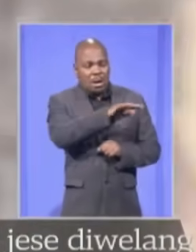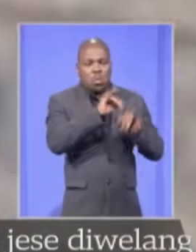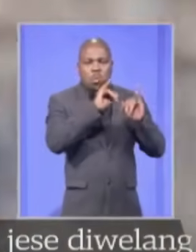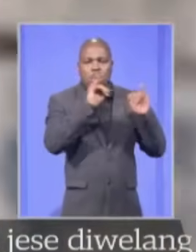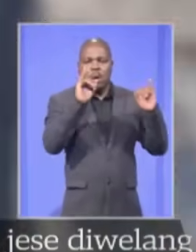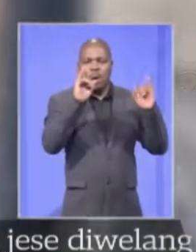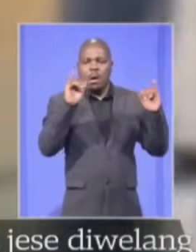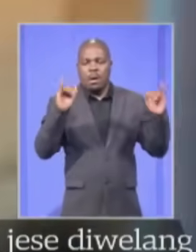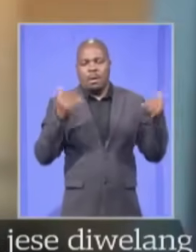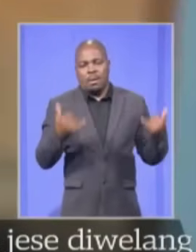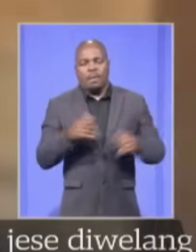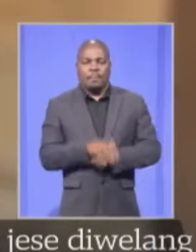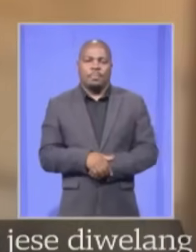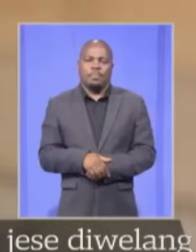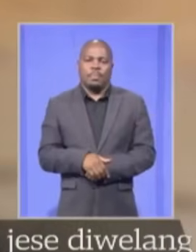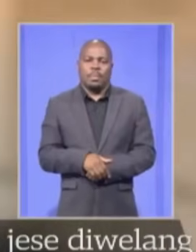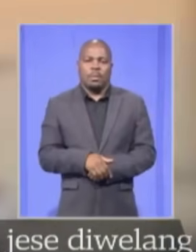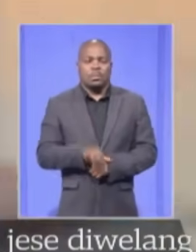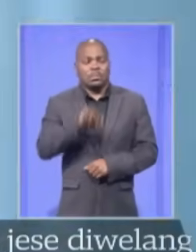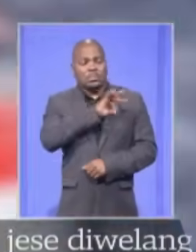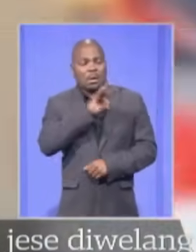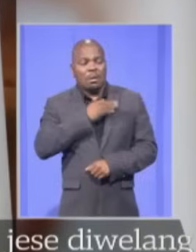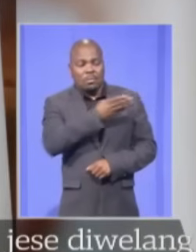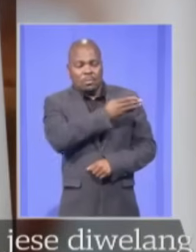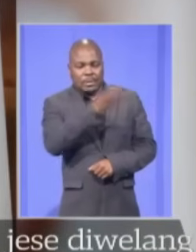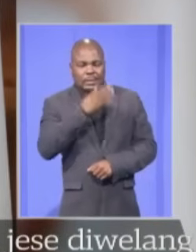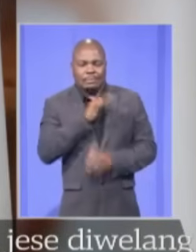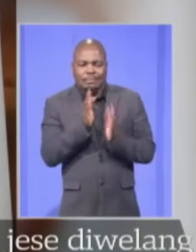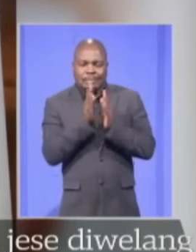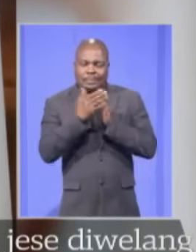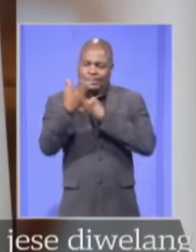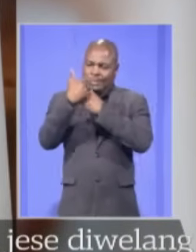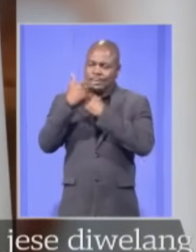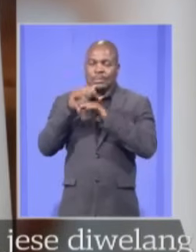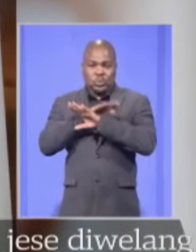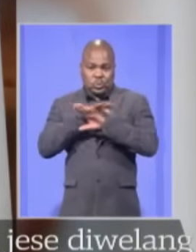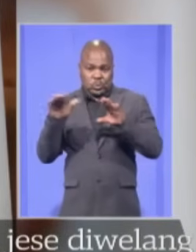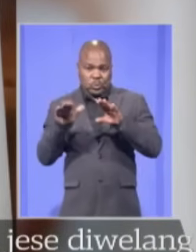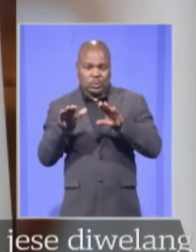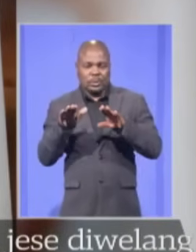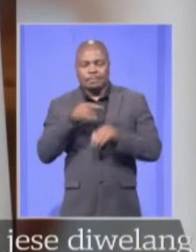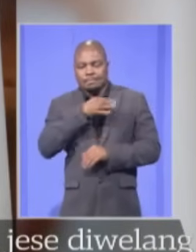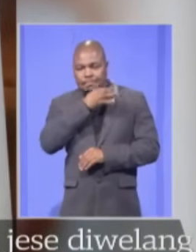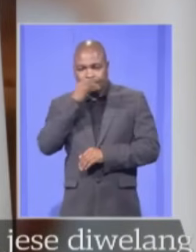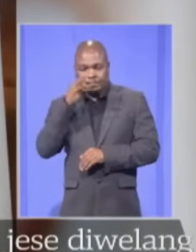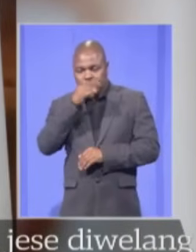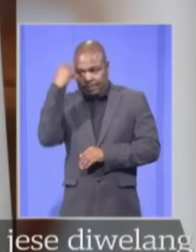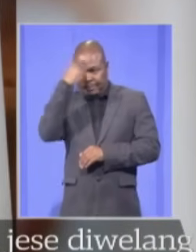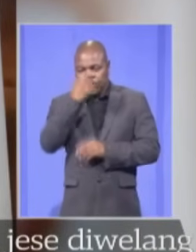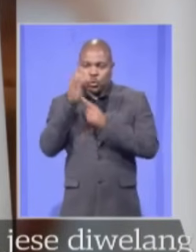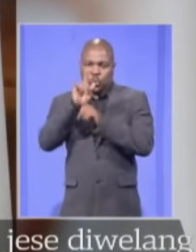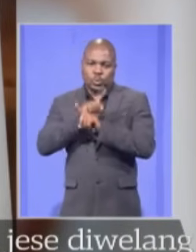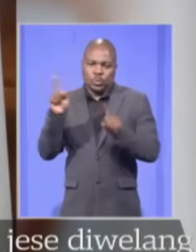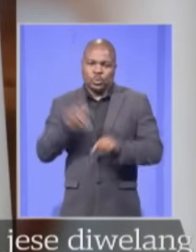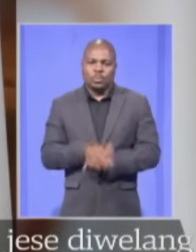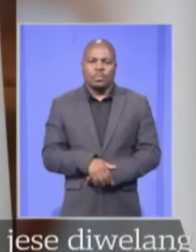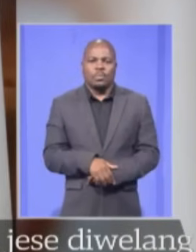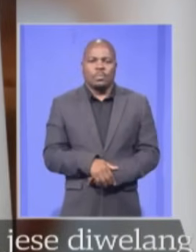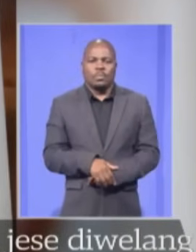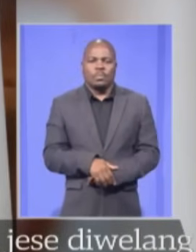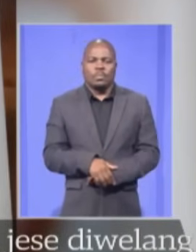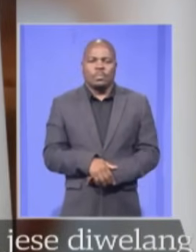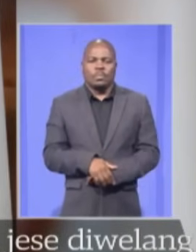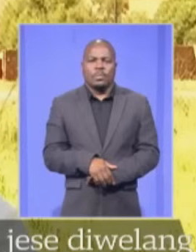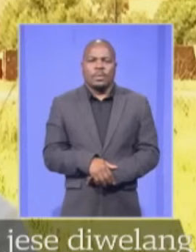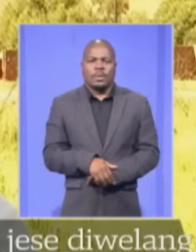senyegela pele. Badiri ba ba kopileng go sa tlhagelele le go itsiwi ba buile seno. Dipatient tsa rona ga di a